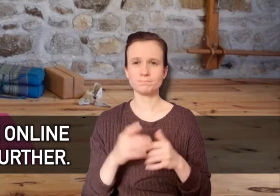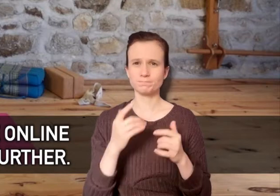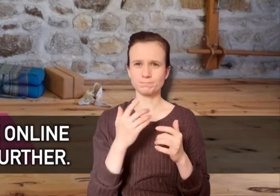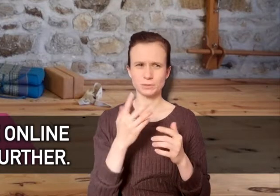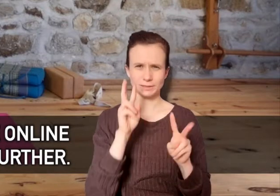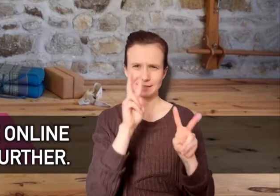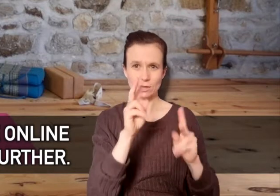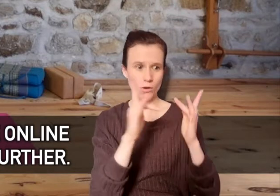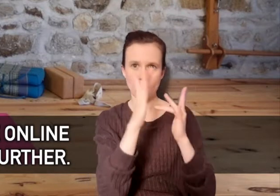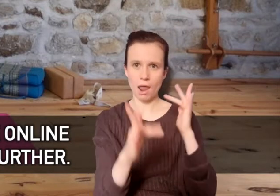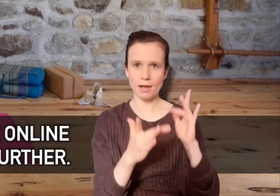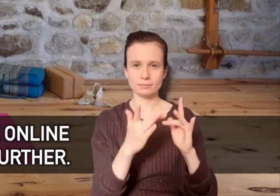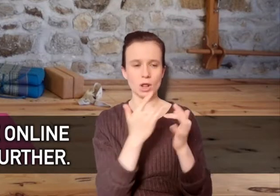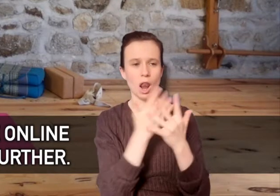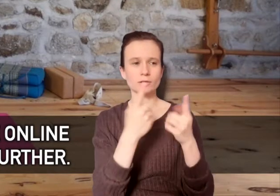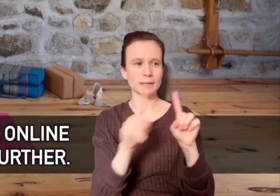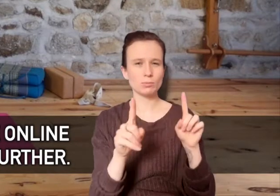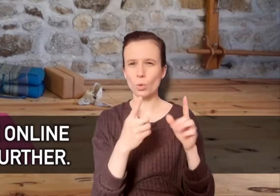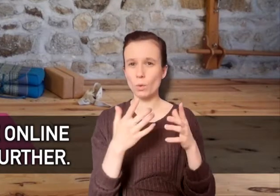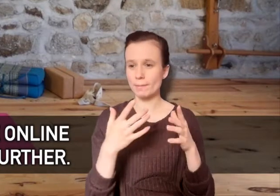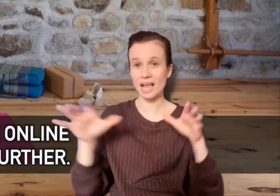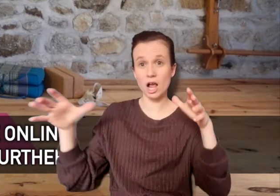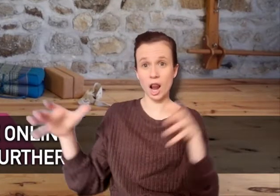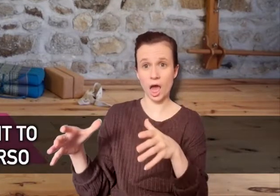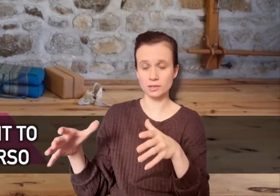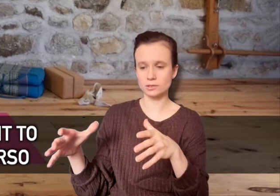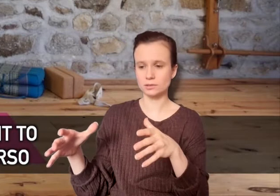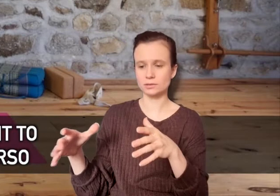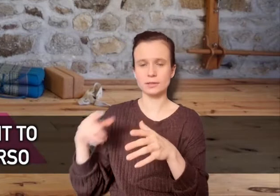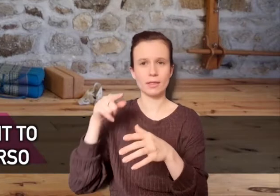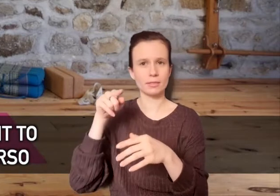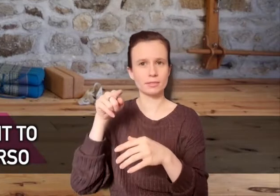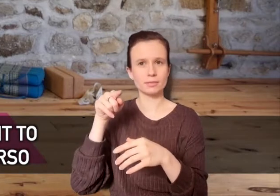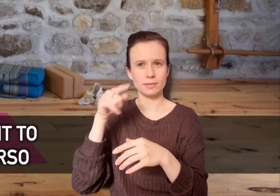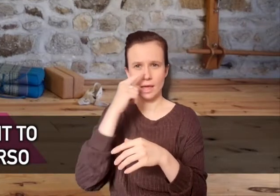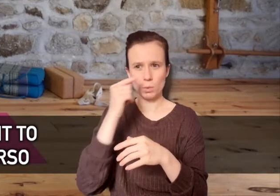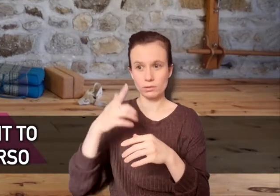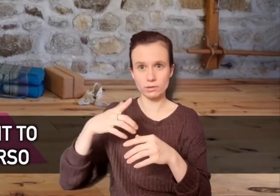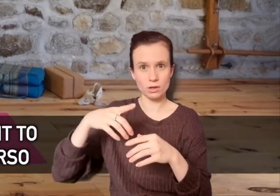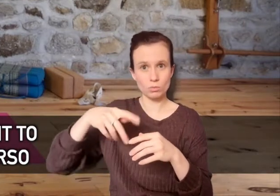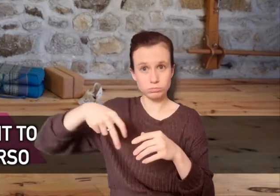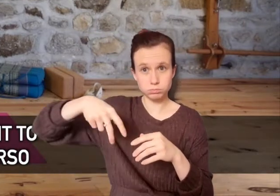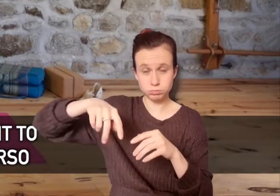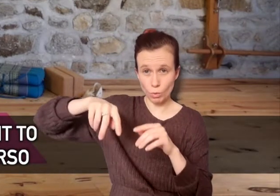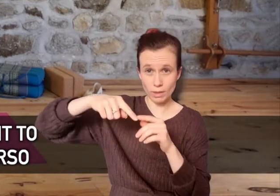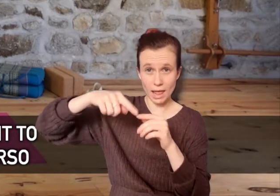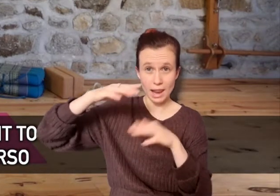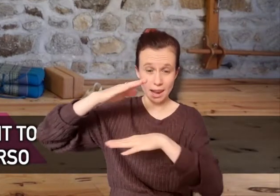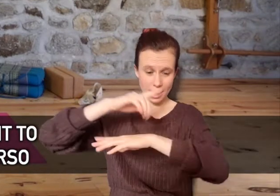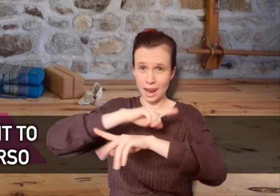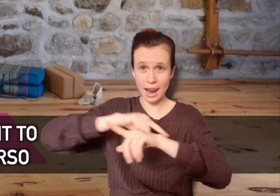or in class, take that position much further. You can do that, but you don't want to